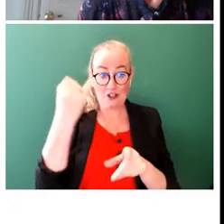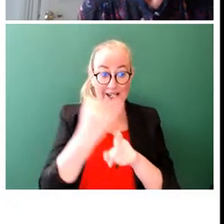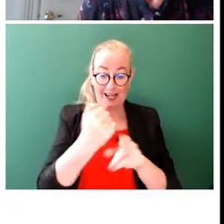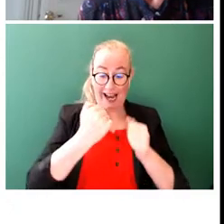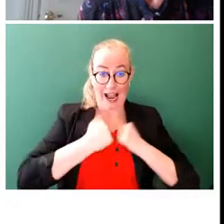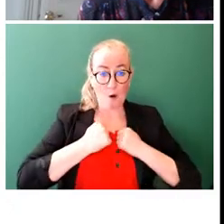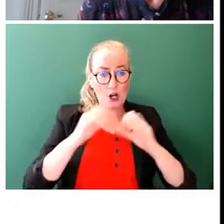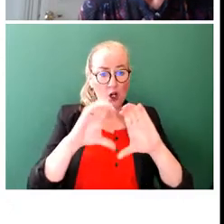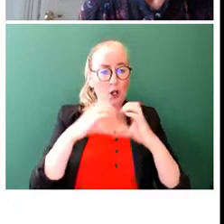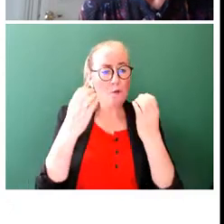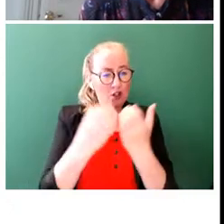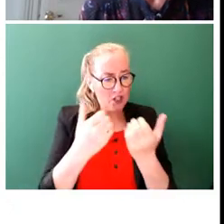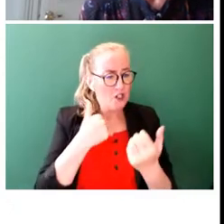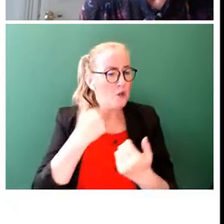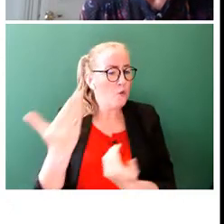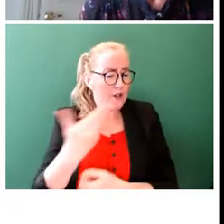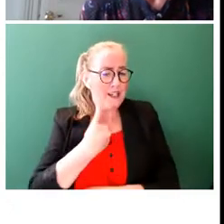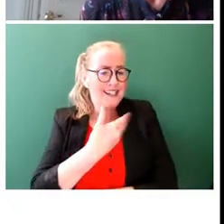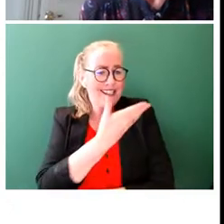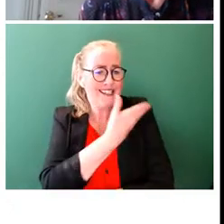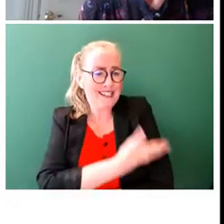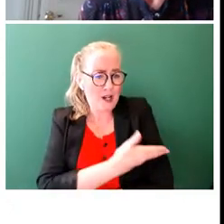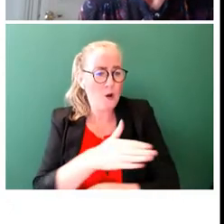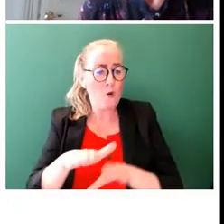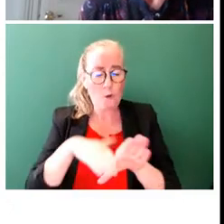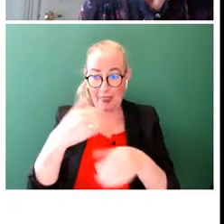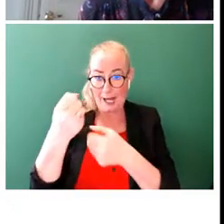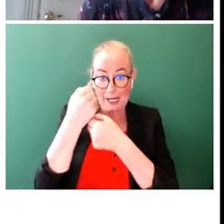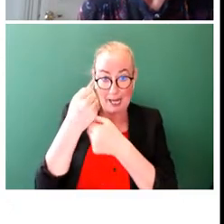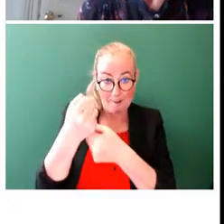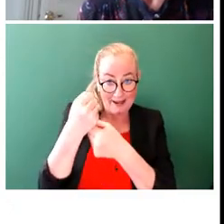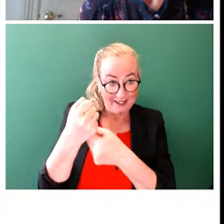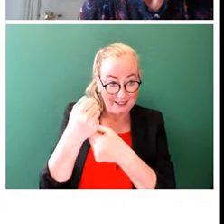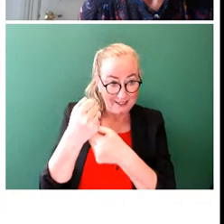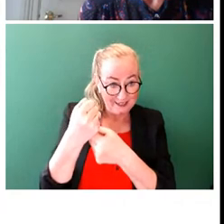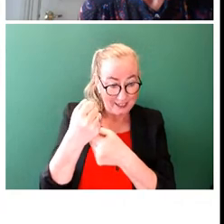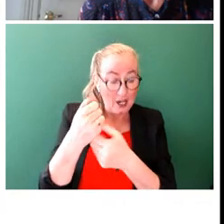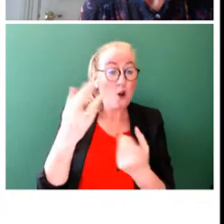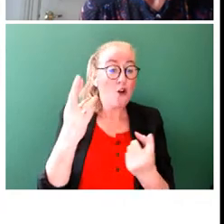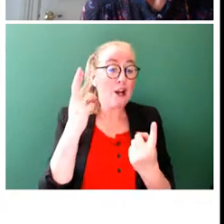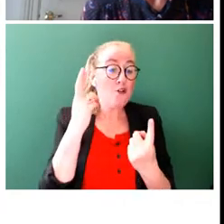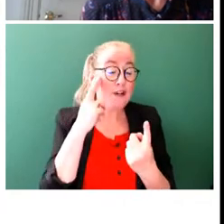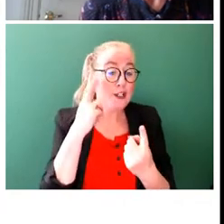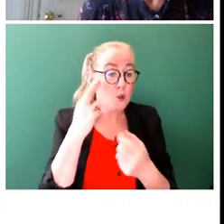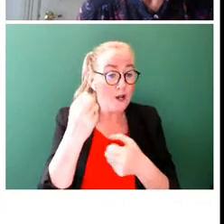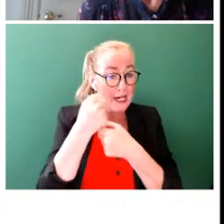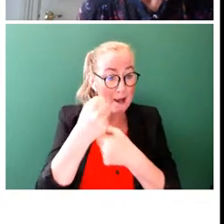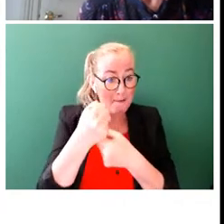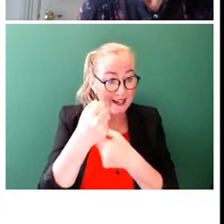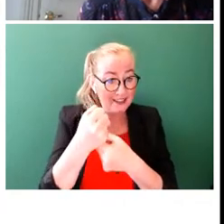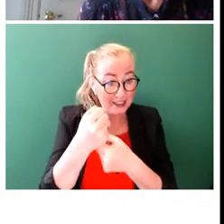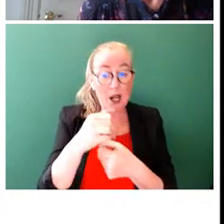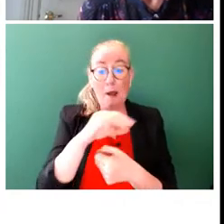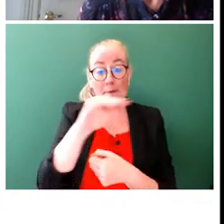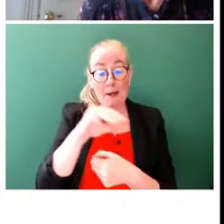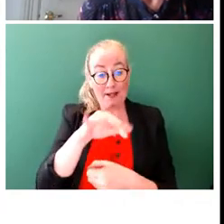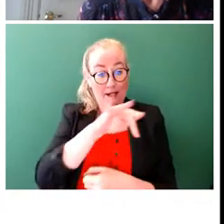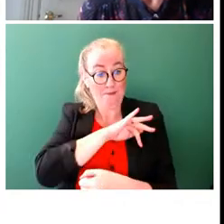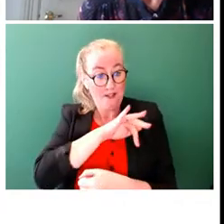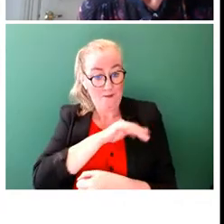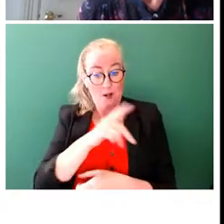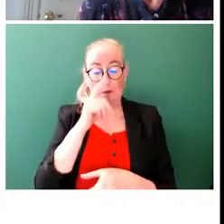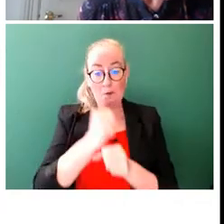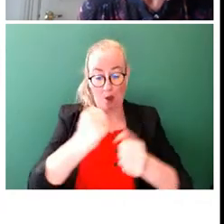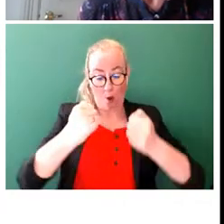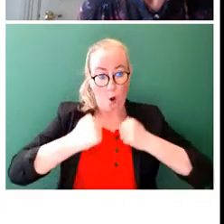We started off with a TV campaign and radio campaign where people with dementia spoke about their own personal